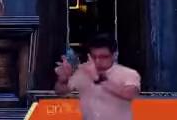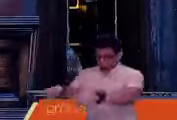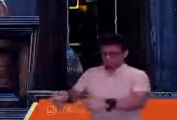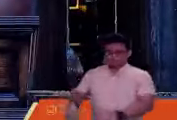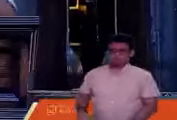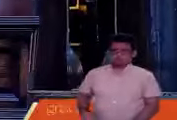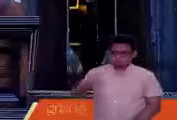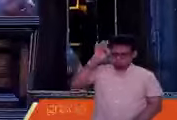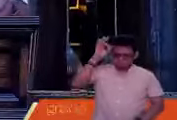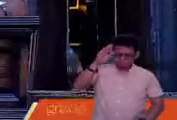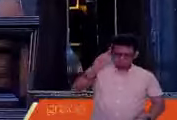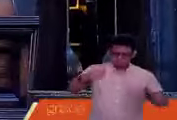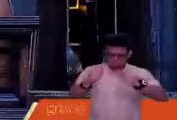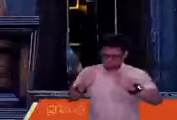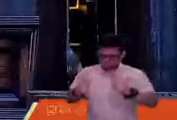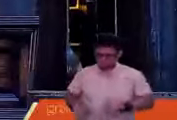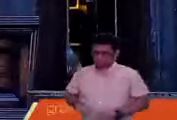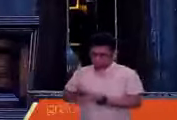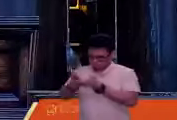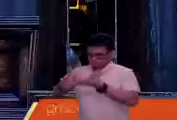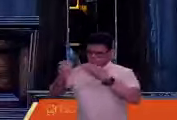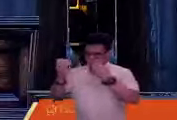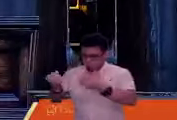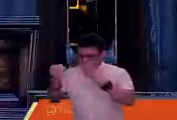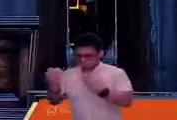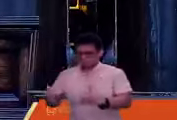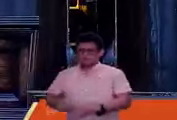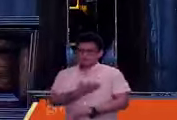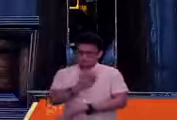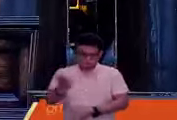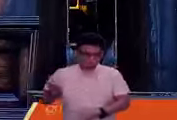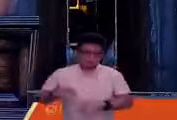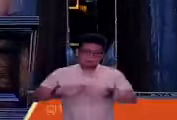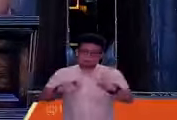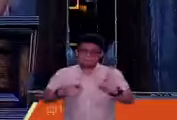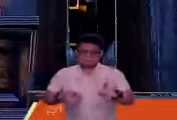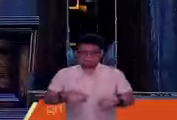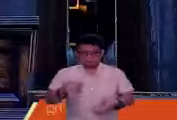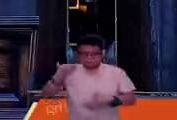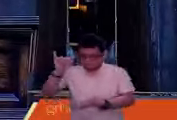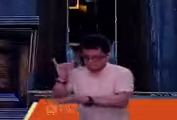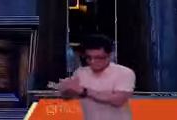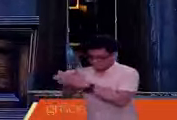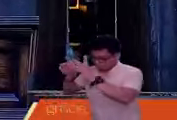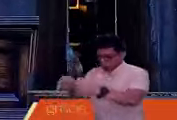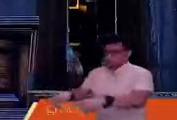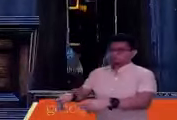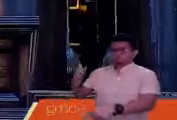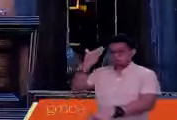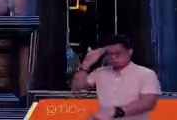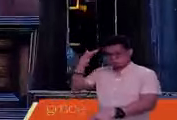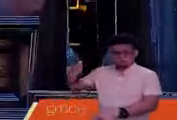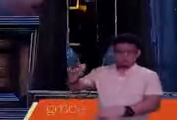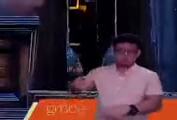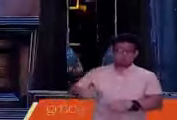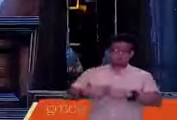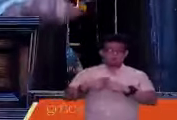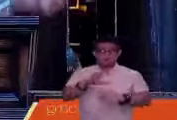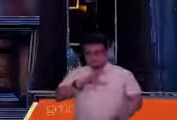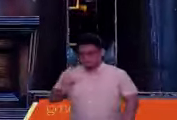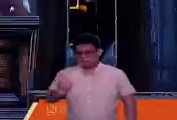I can tell him many things that probably he does not know. And